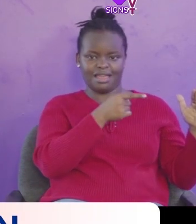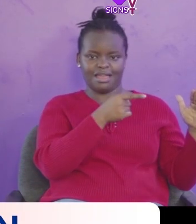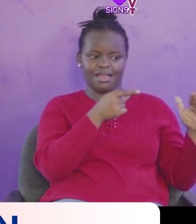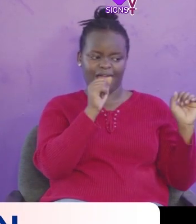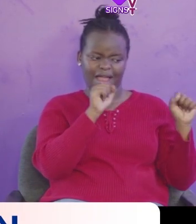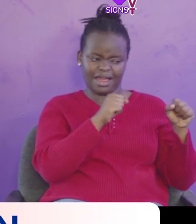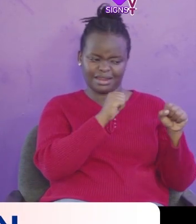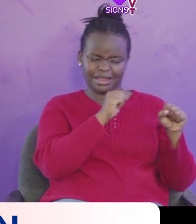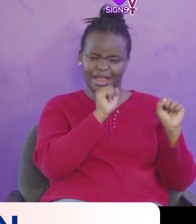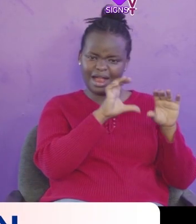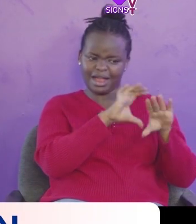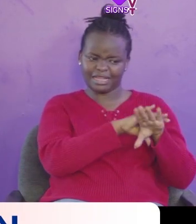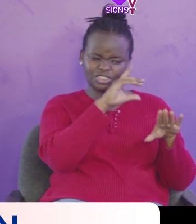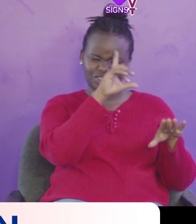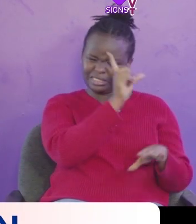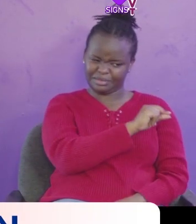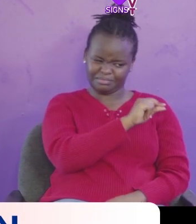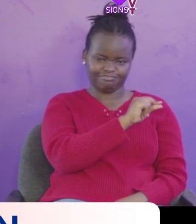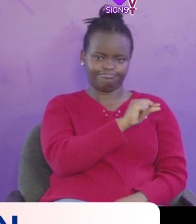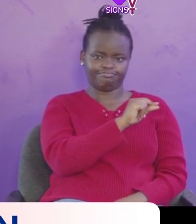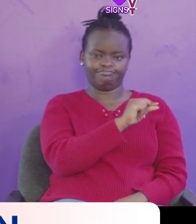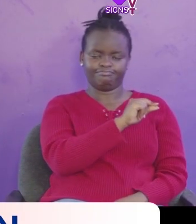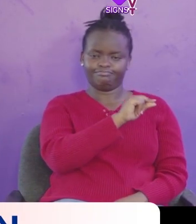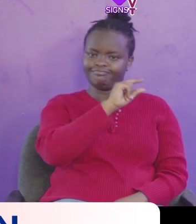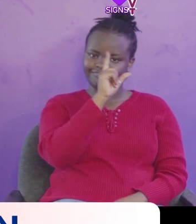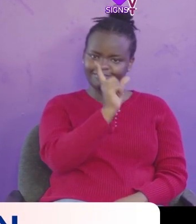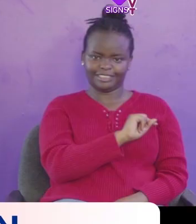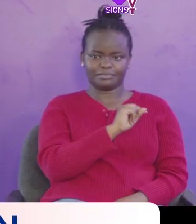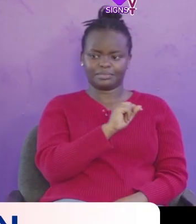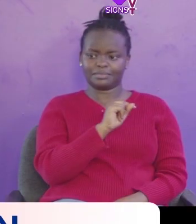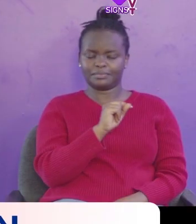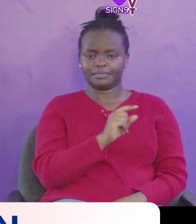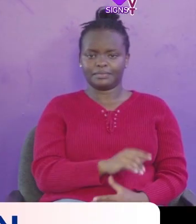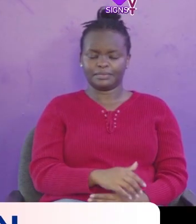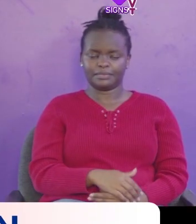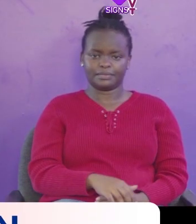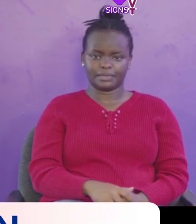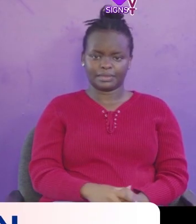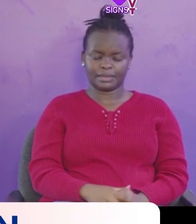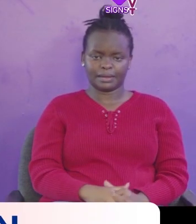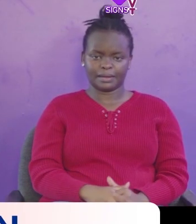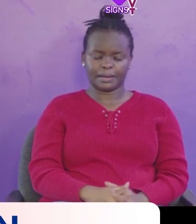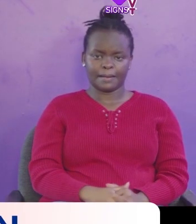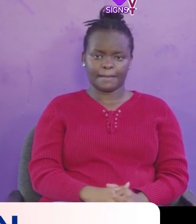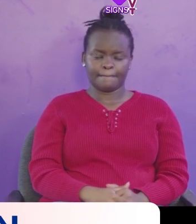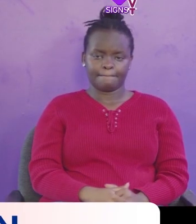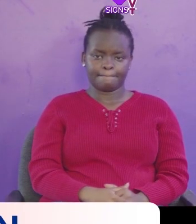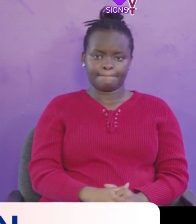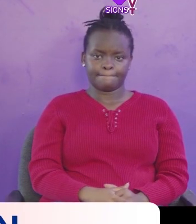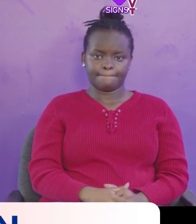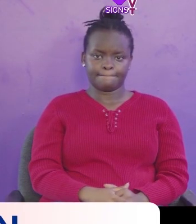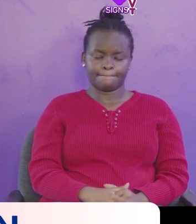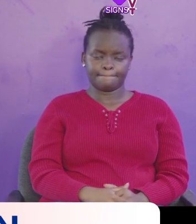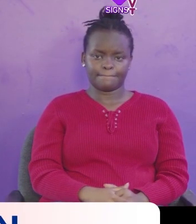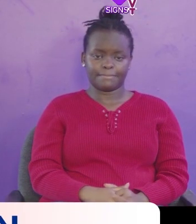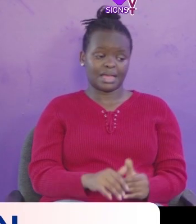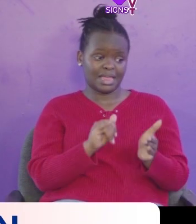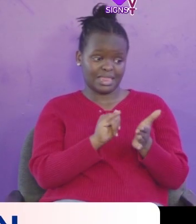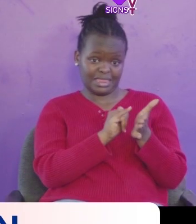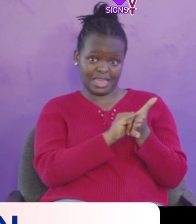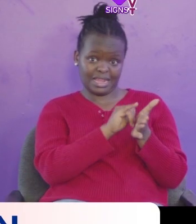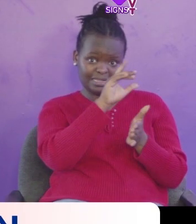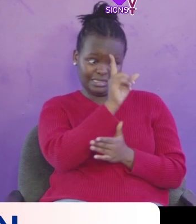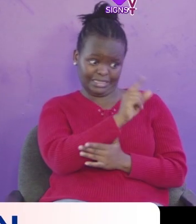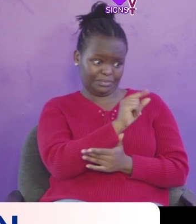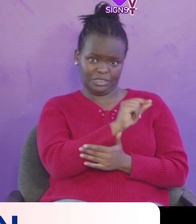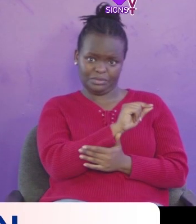2K. Okay. Anaangalia akimbie kwa ile ya 39. 39 is 4K. So you're saying is that the cheapest? The cheapest?